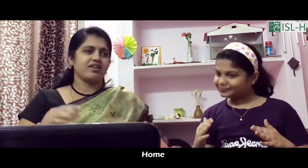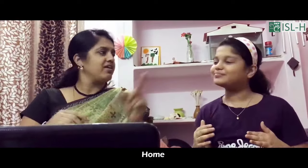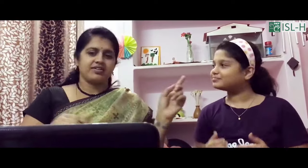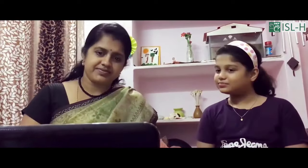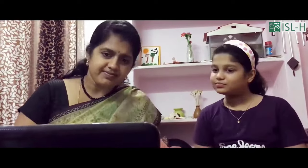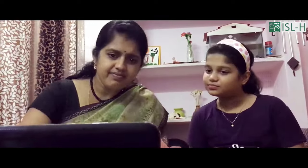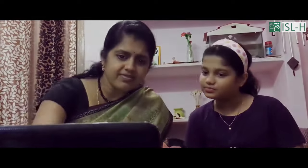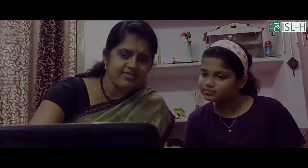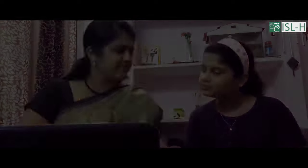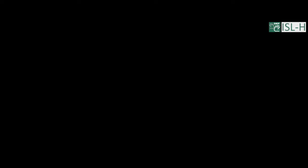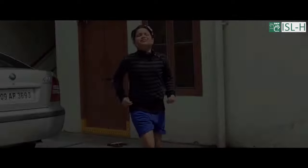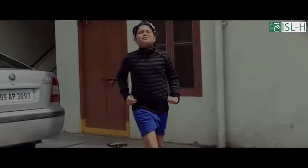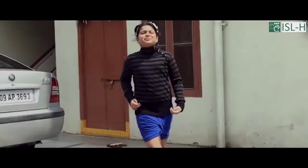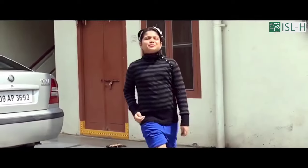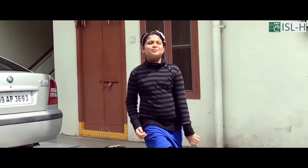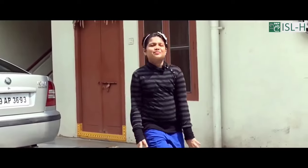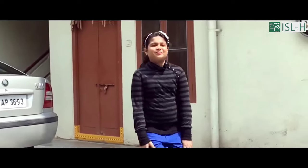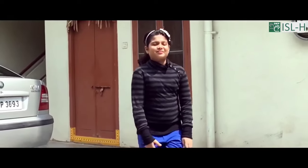Home.